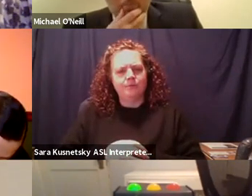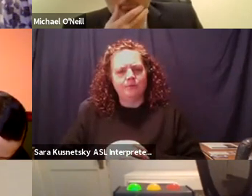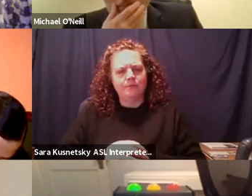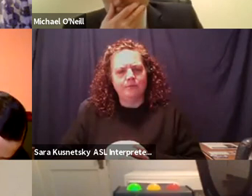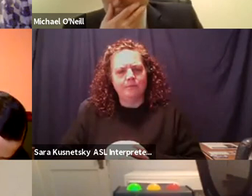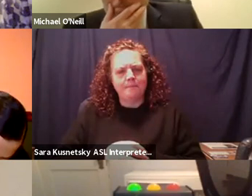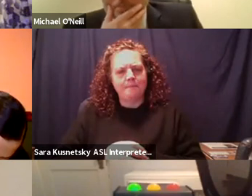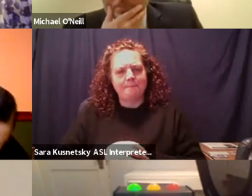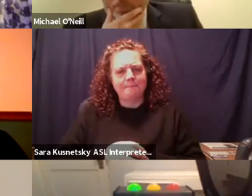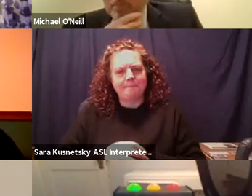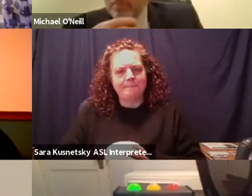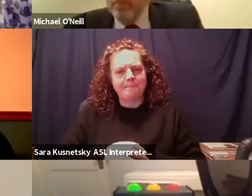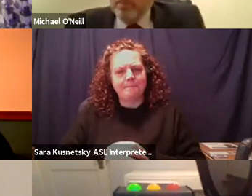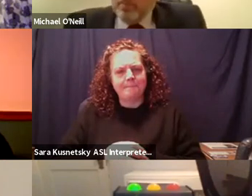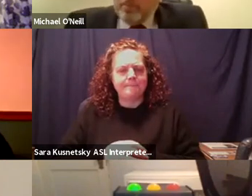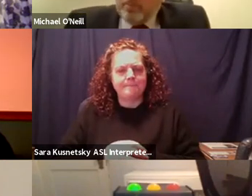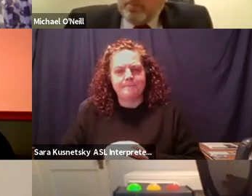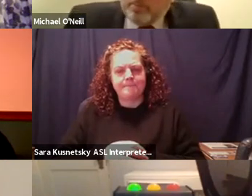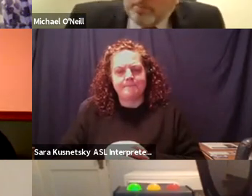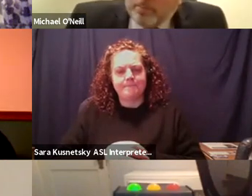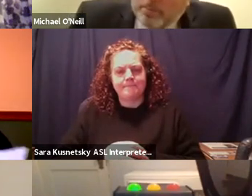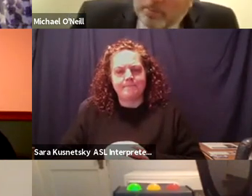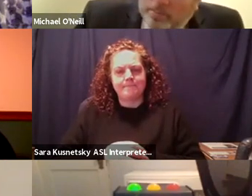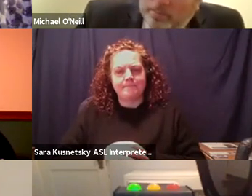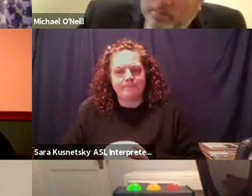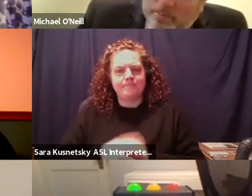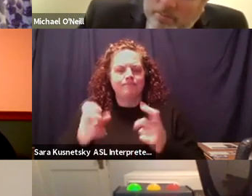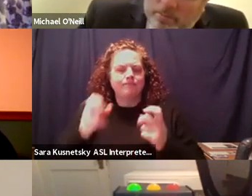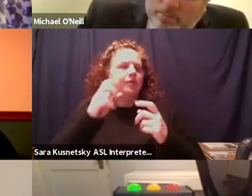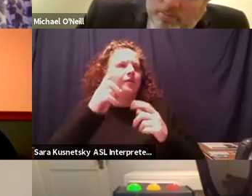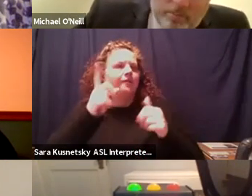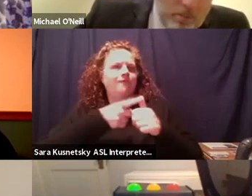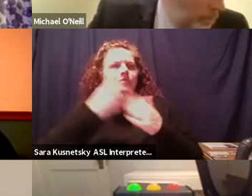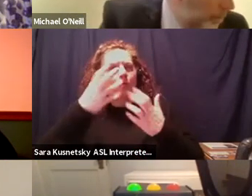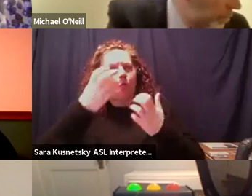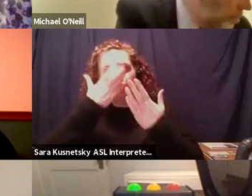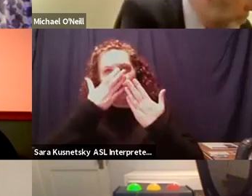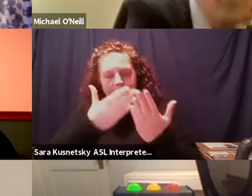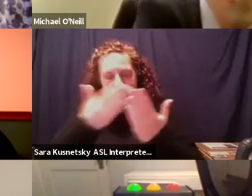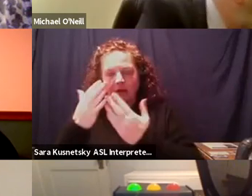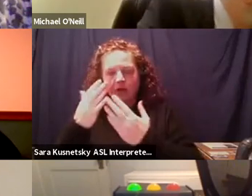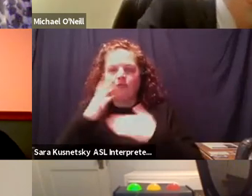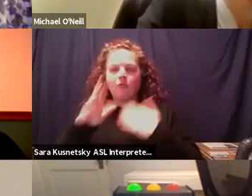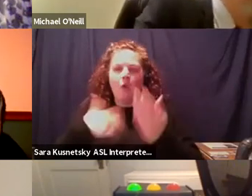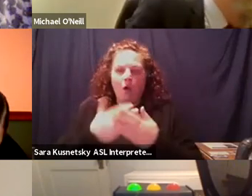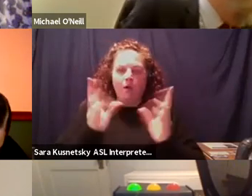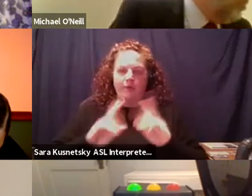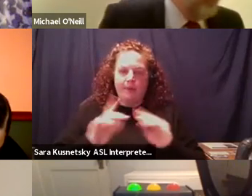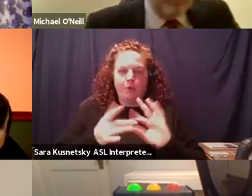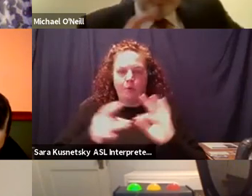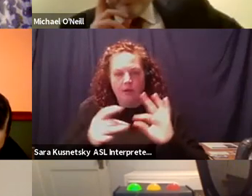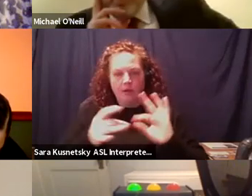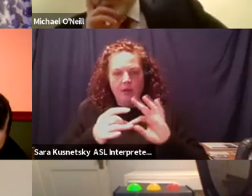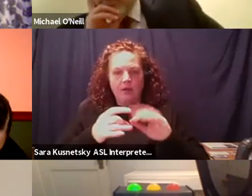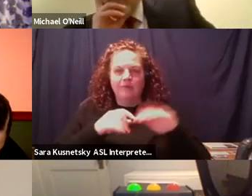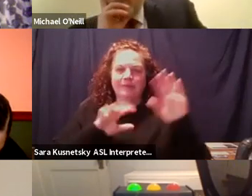where we might, well, so first, you know, again, just acknowledge and thank all of the testimonies today about,